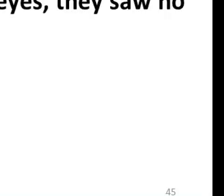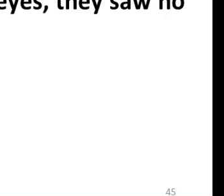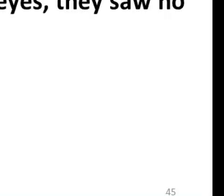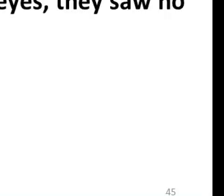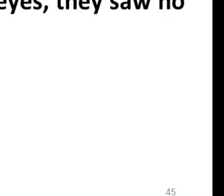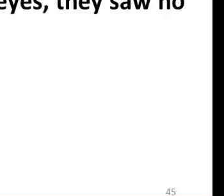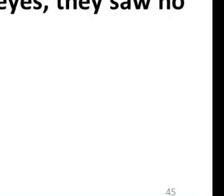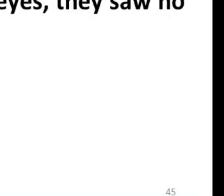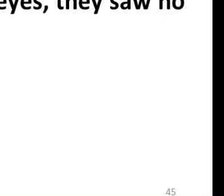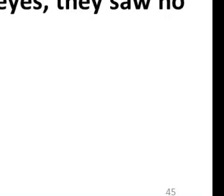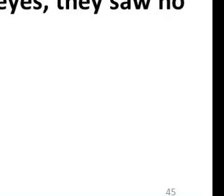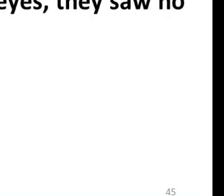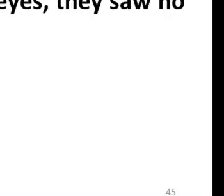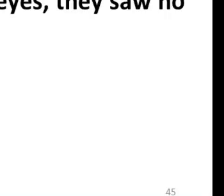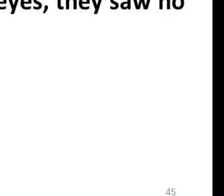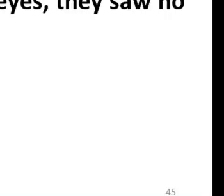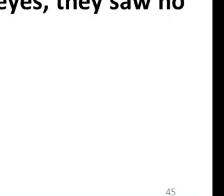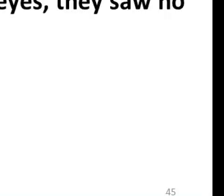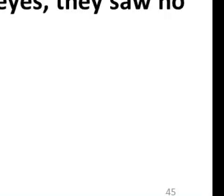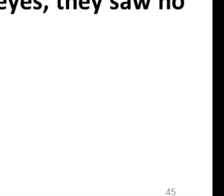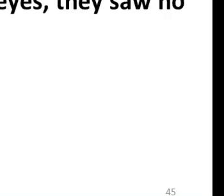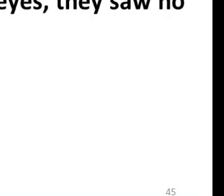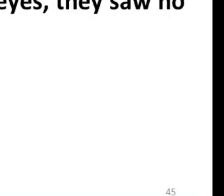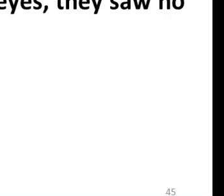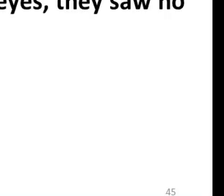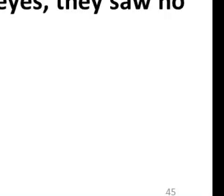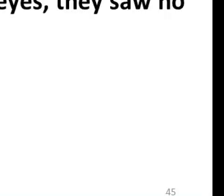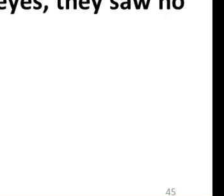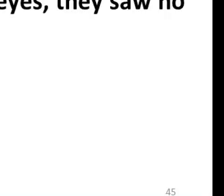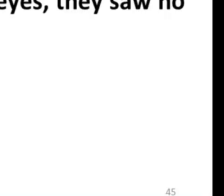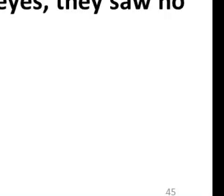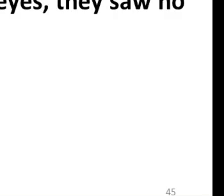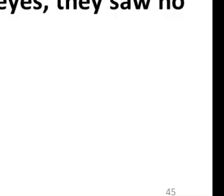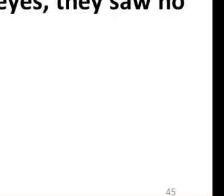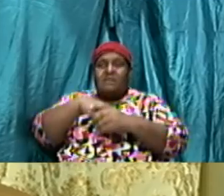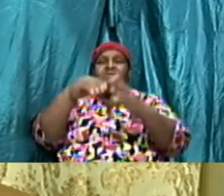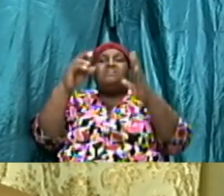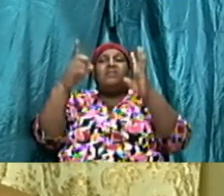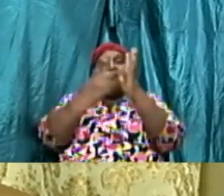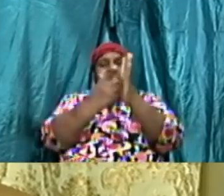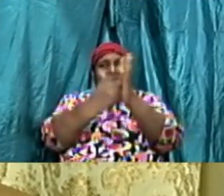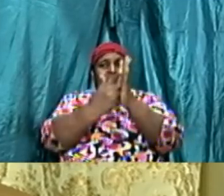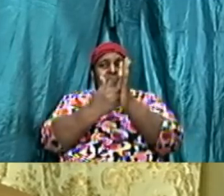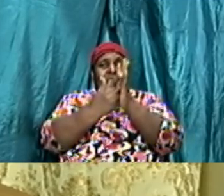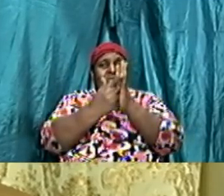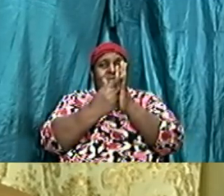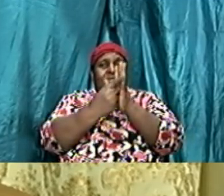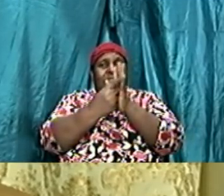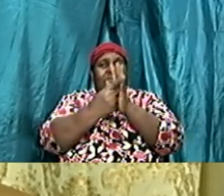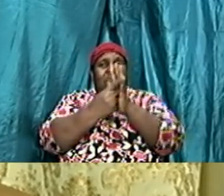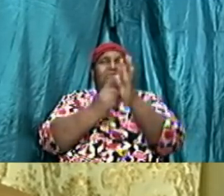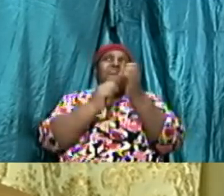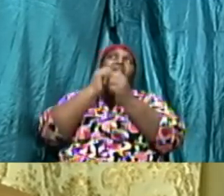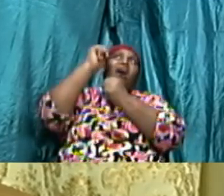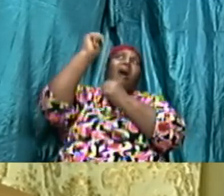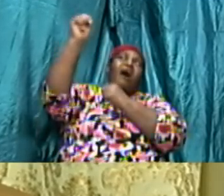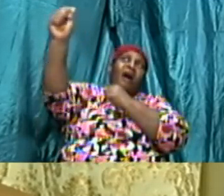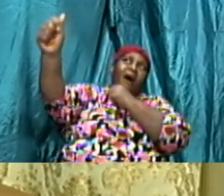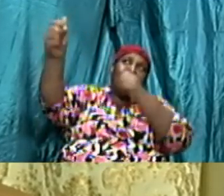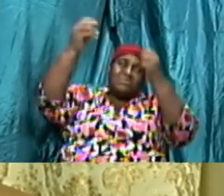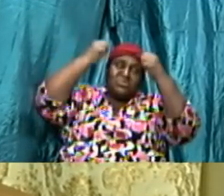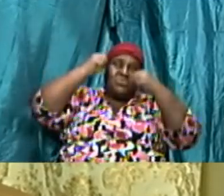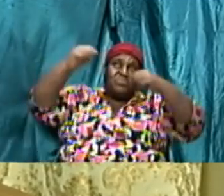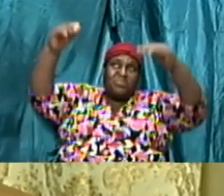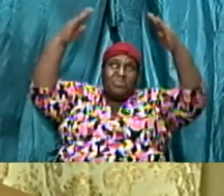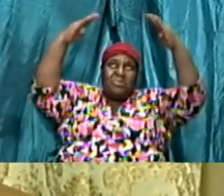everything that existed under the law. It's far superior to everything that existed in the